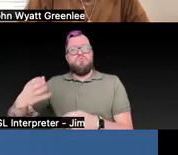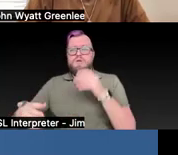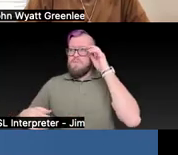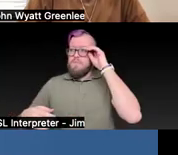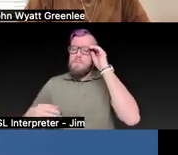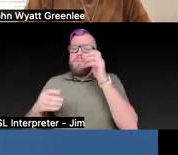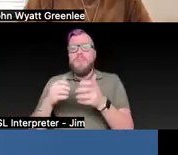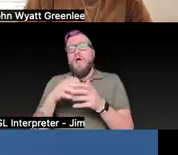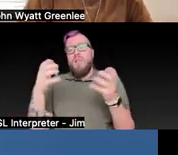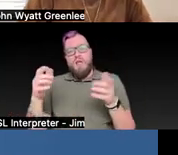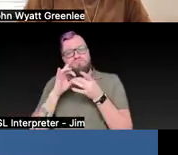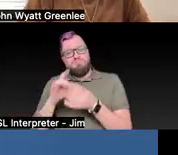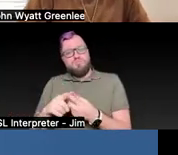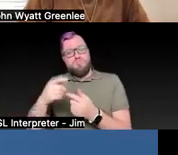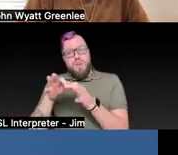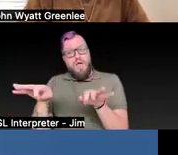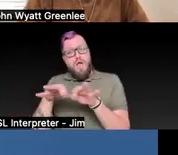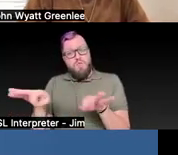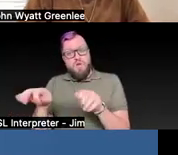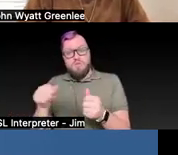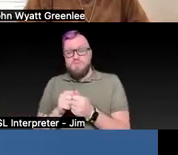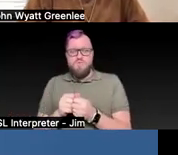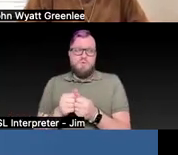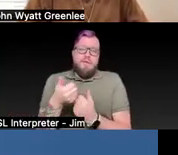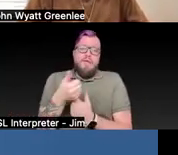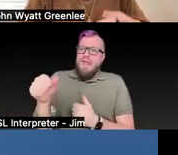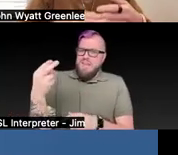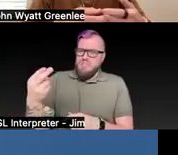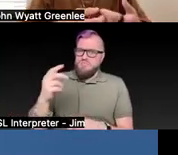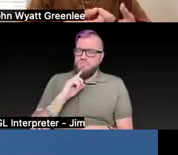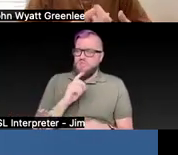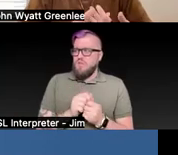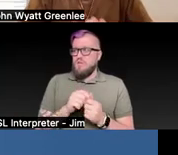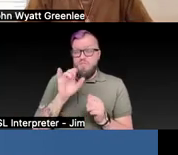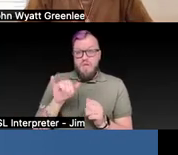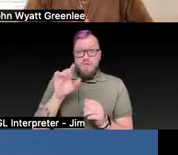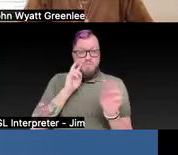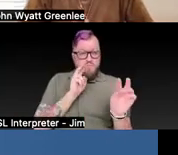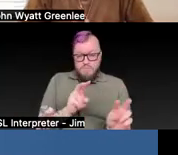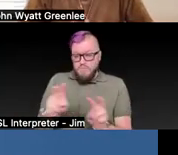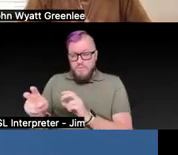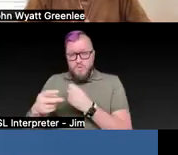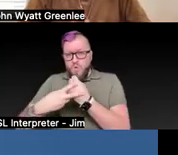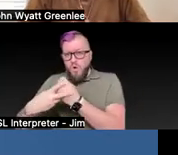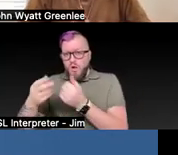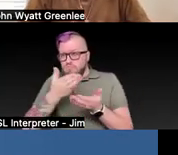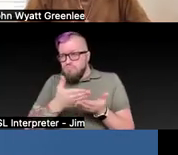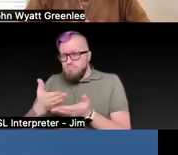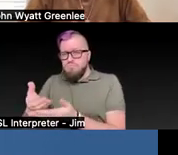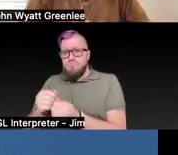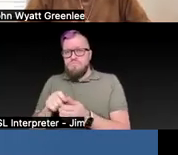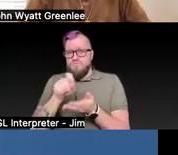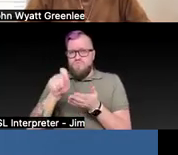do with language for medieval history or pretty much any history because you're looking at archival evidence. So you're looking at something that was